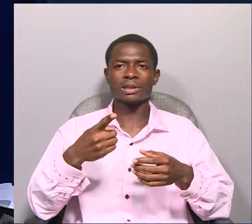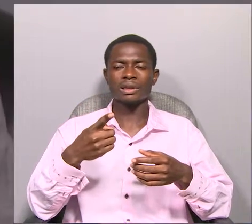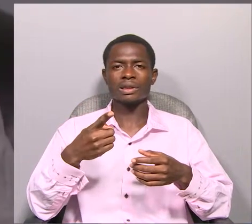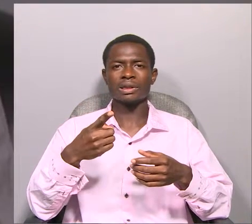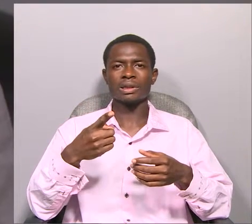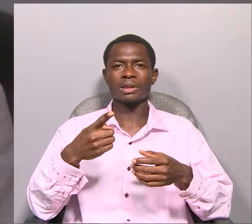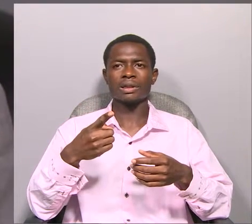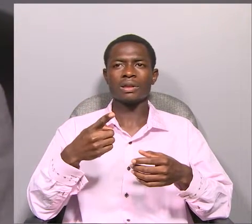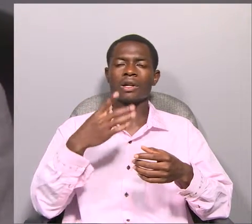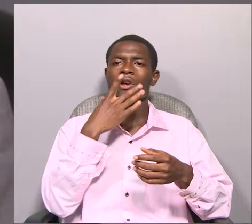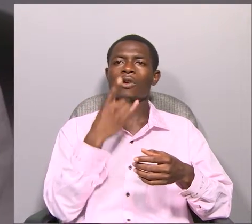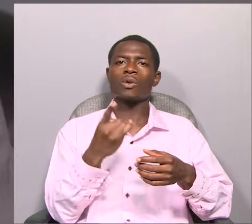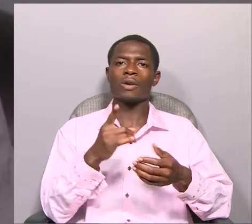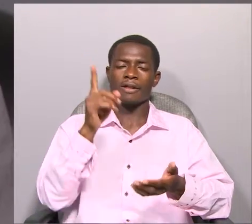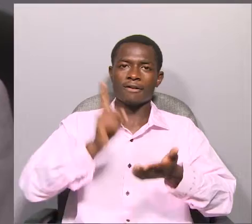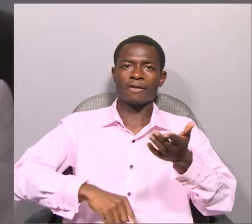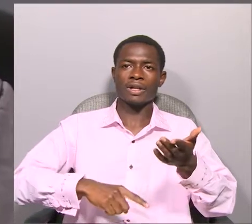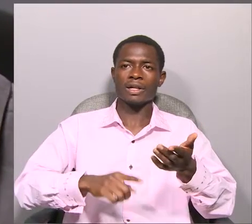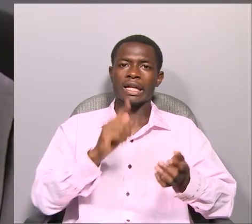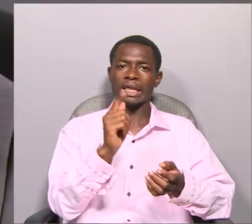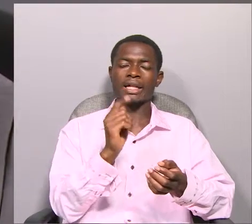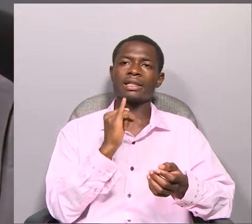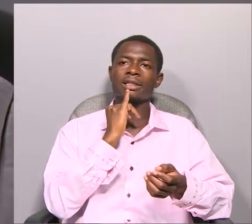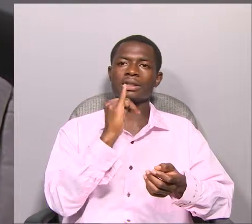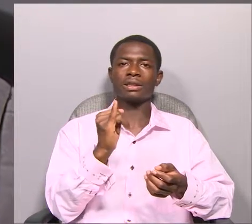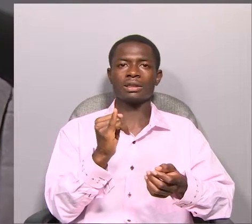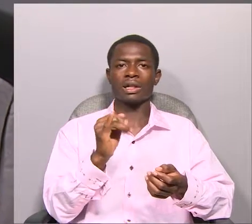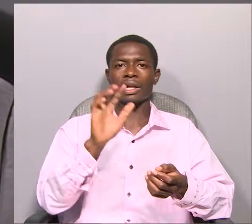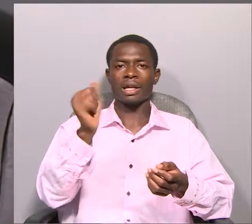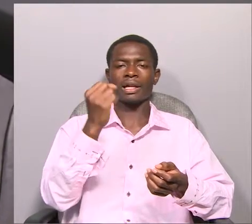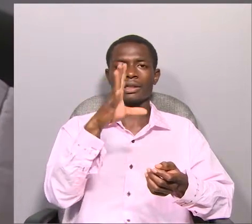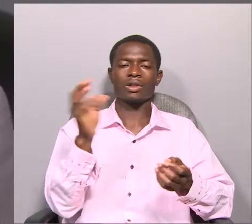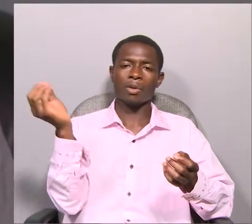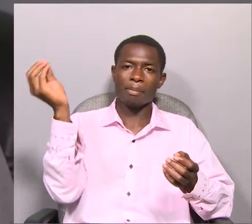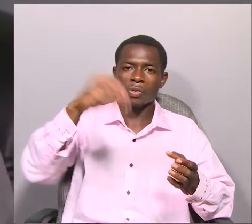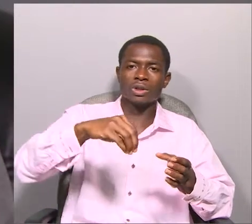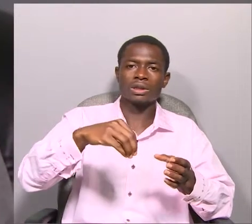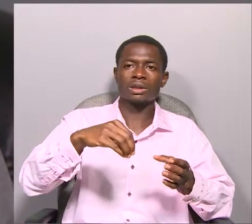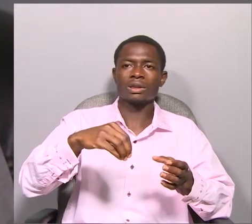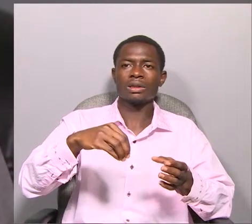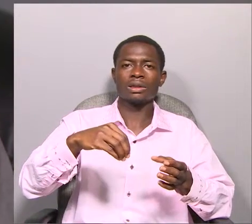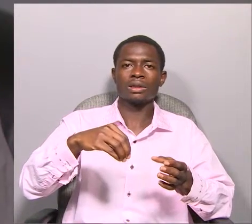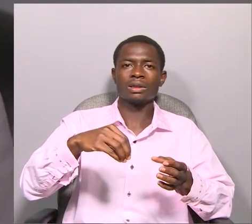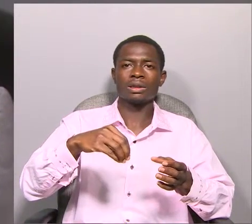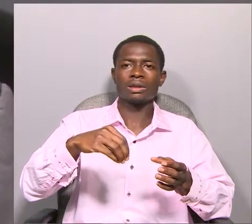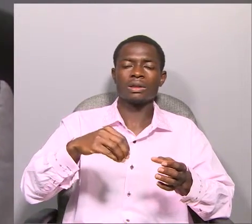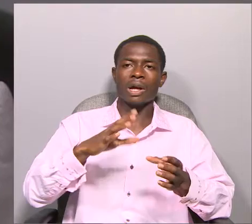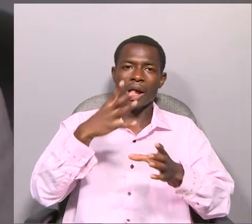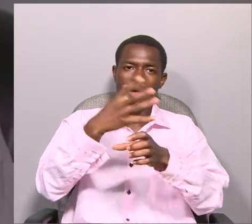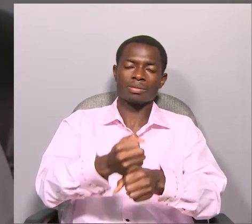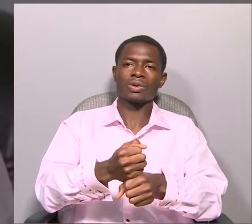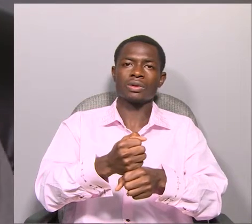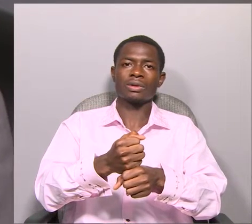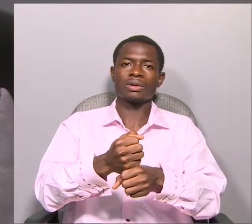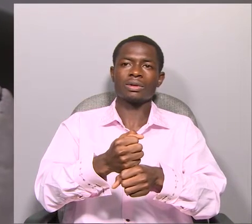coming to that one. I have inherited a youth fund that has been, as you